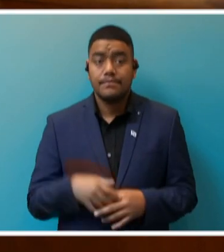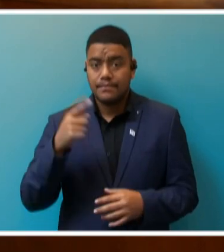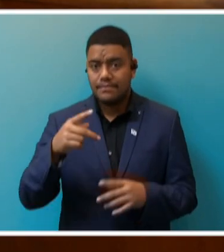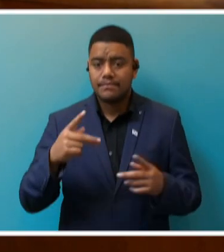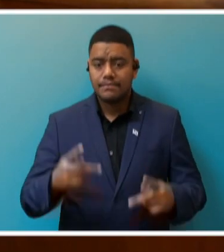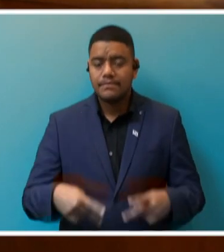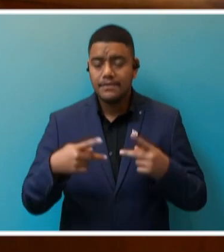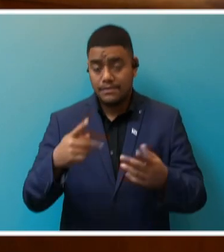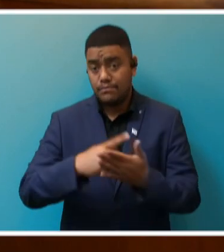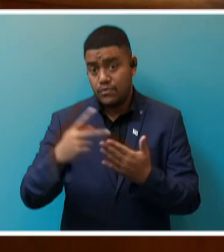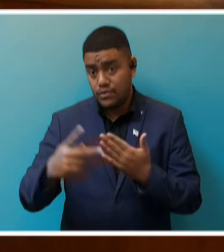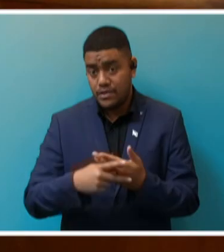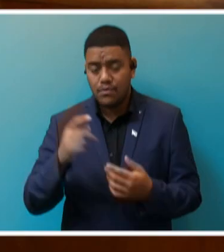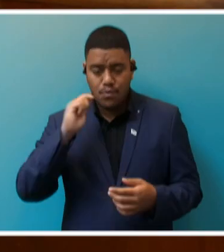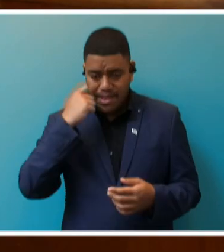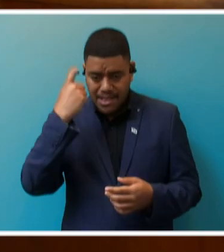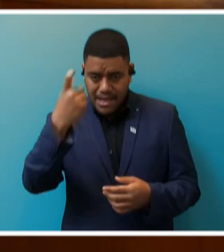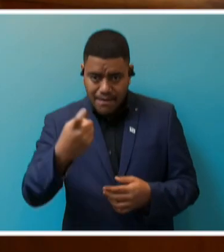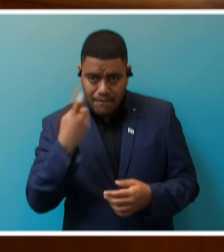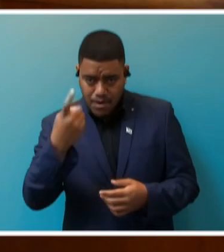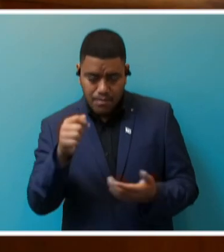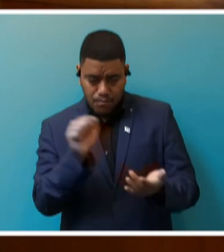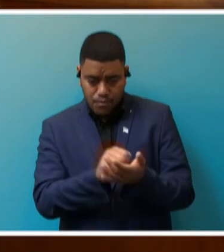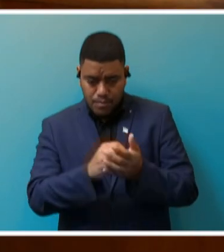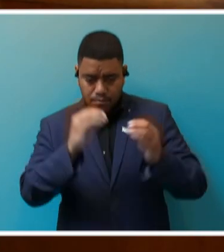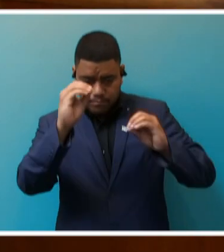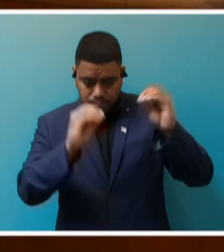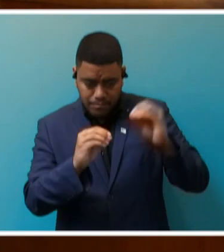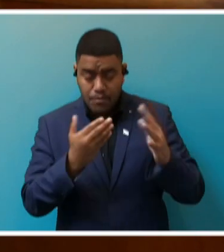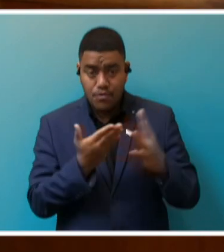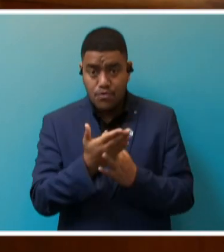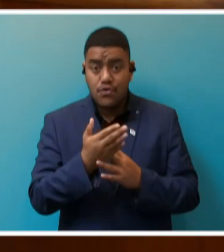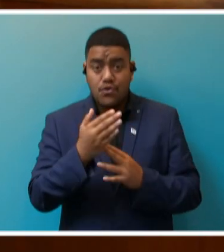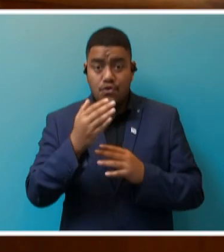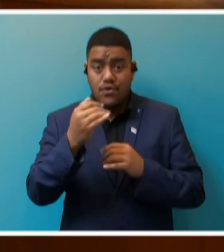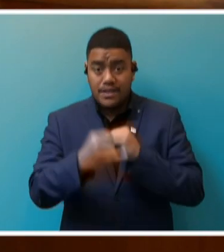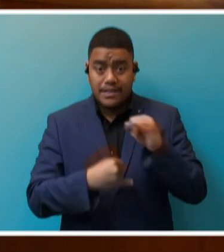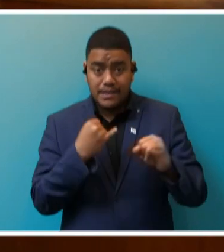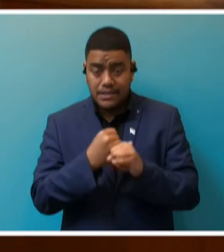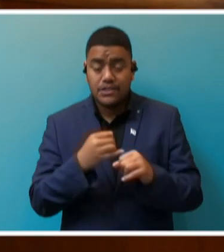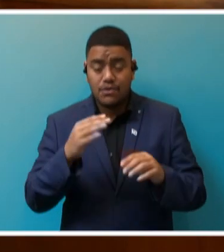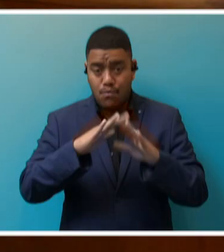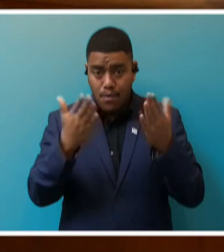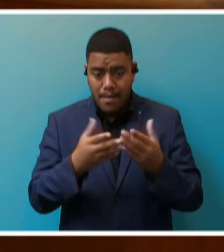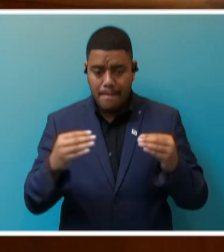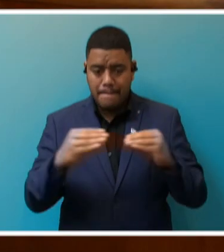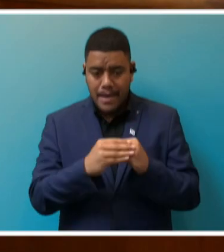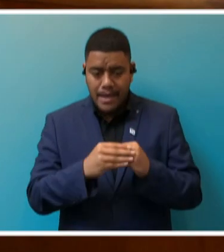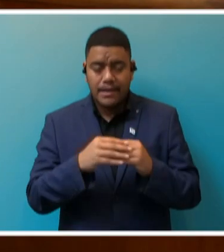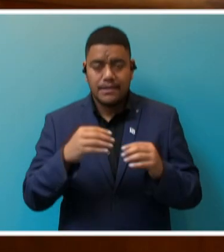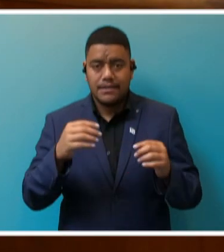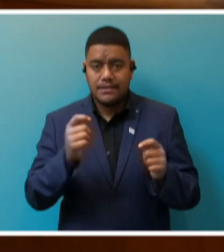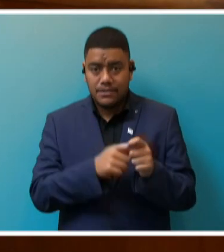the project will be carefully measured through international benchmarks such as the World Bank's Business Ready,